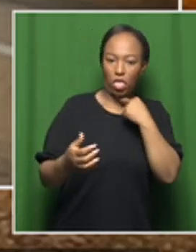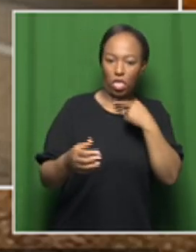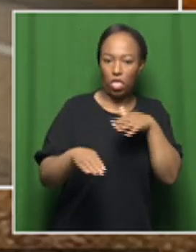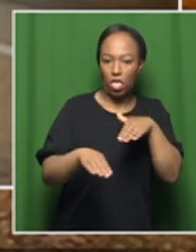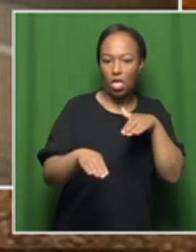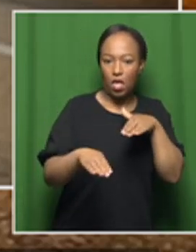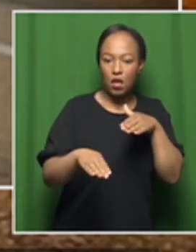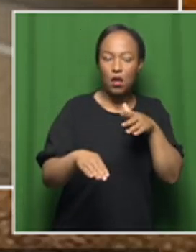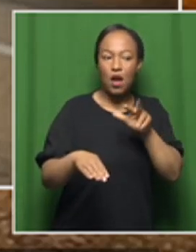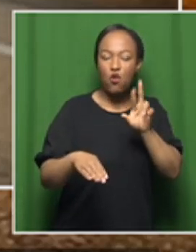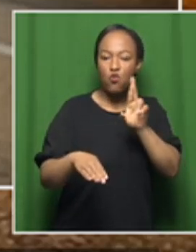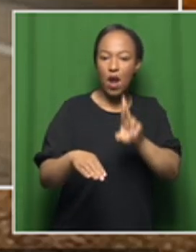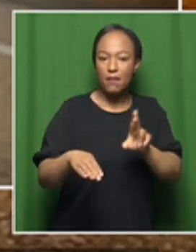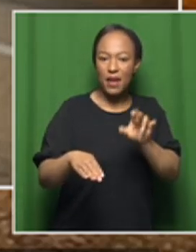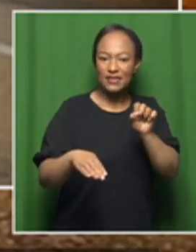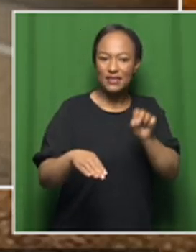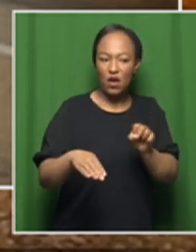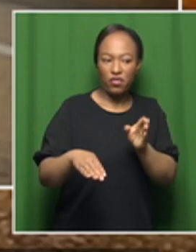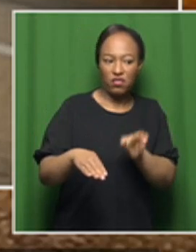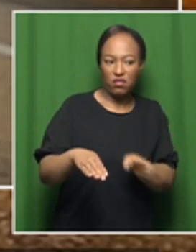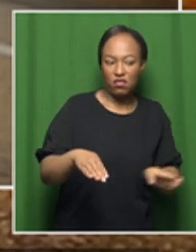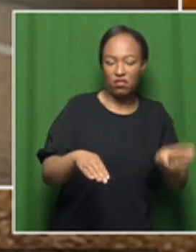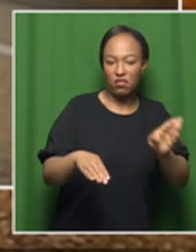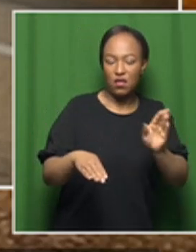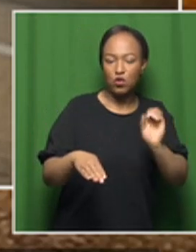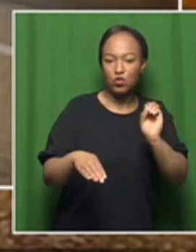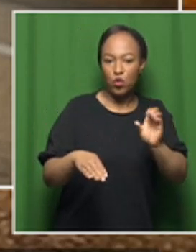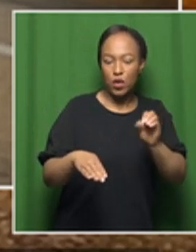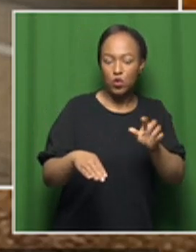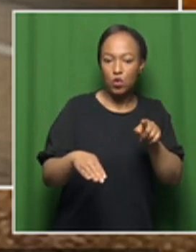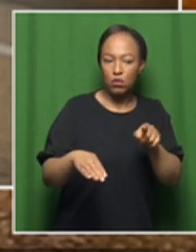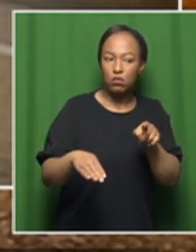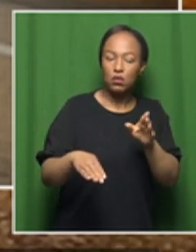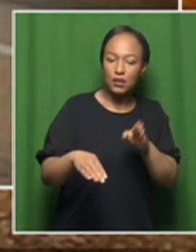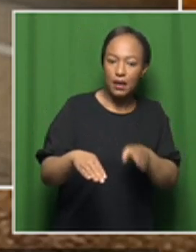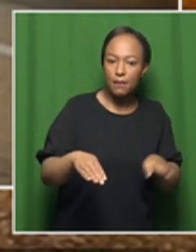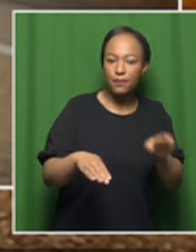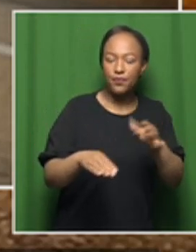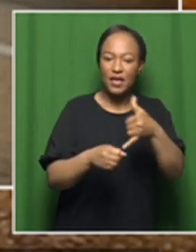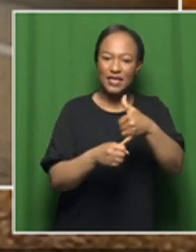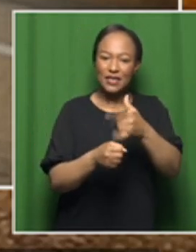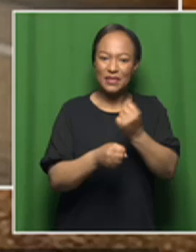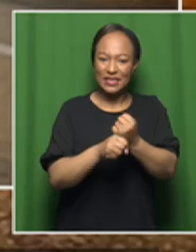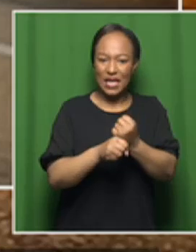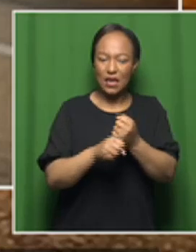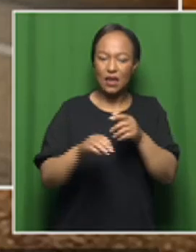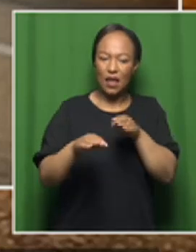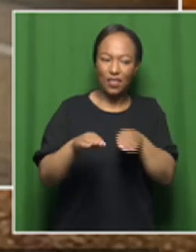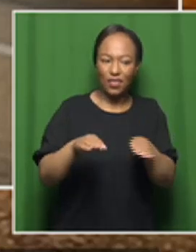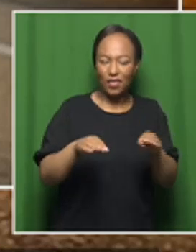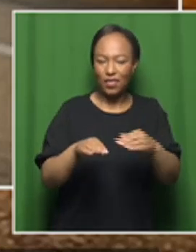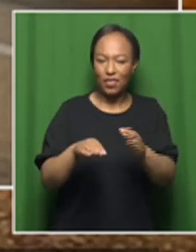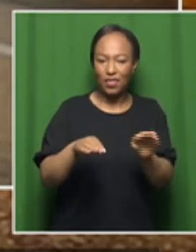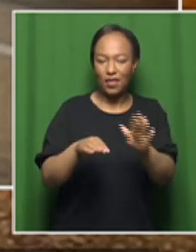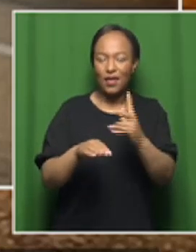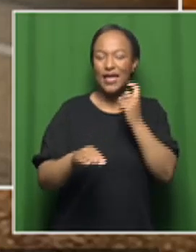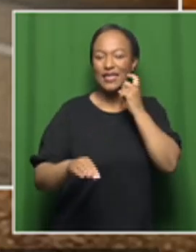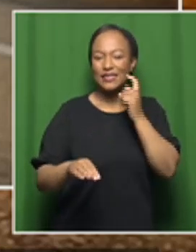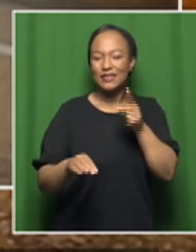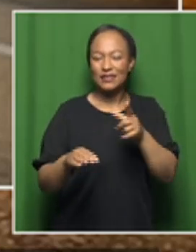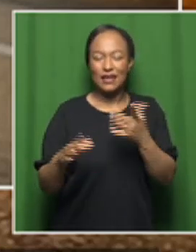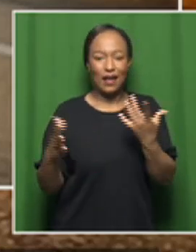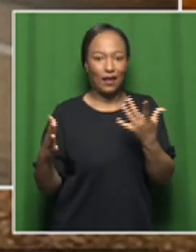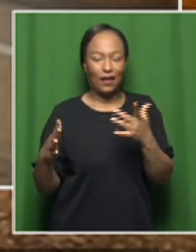Randburg south down to Soweto and then hooked into the N12 and got to Germiston that way. It's a lot quicker. It's a much easier route. You don't sit in